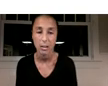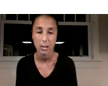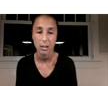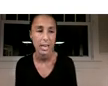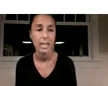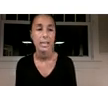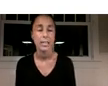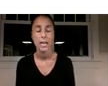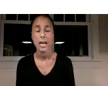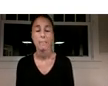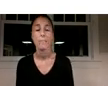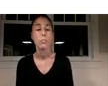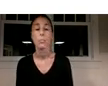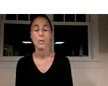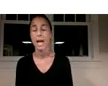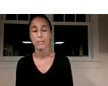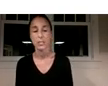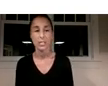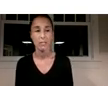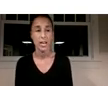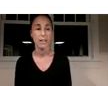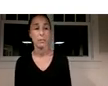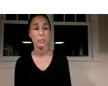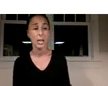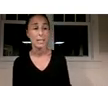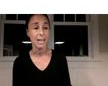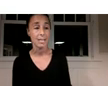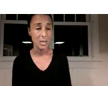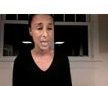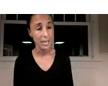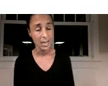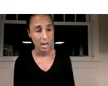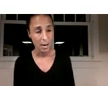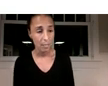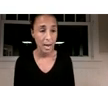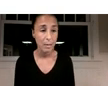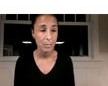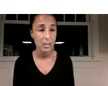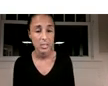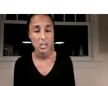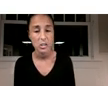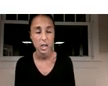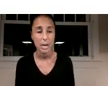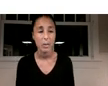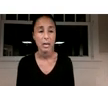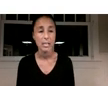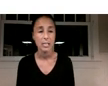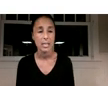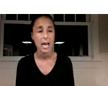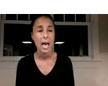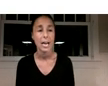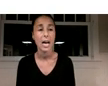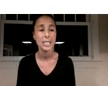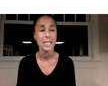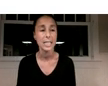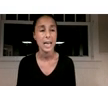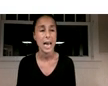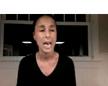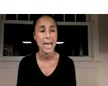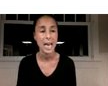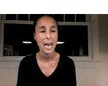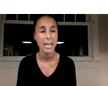individually or collectively, however you see fit. If you want to contact me, my email address is